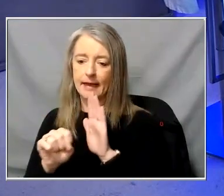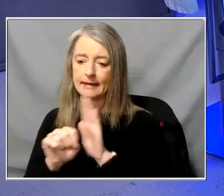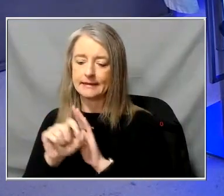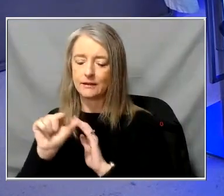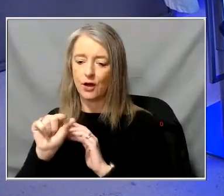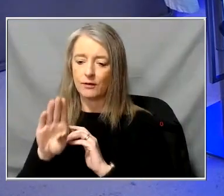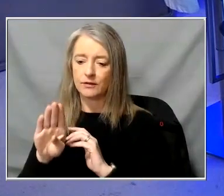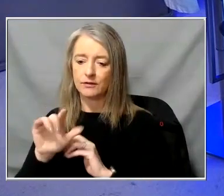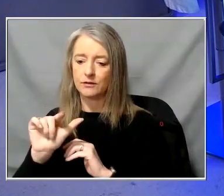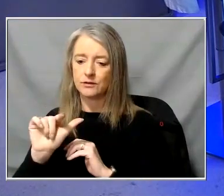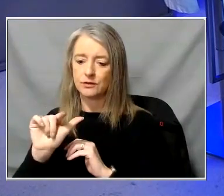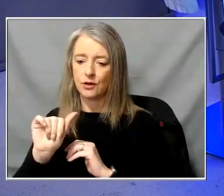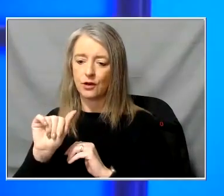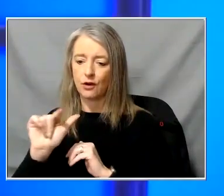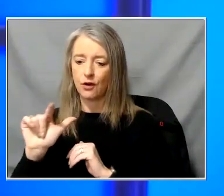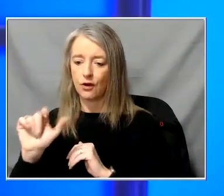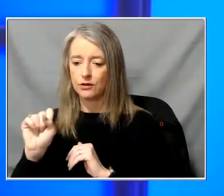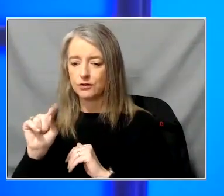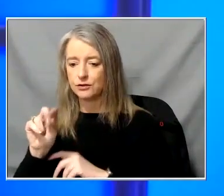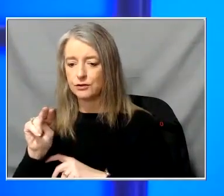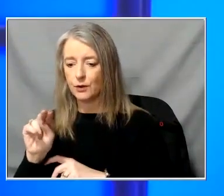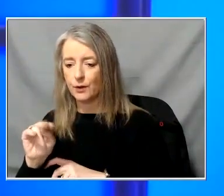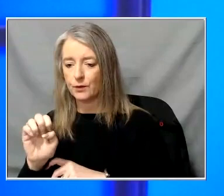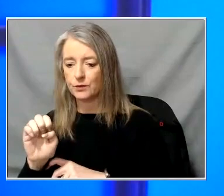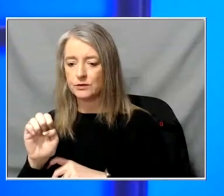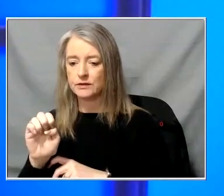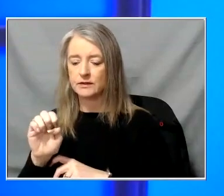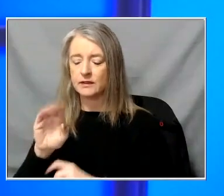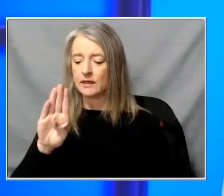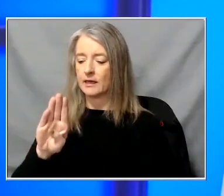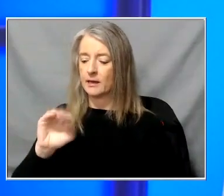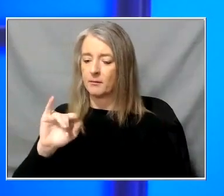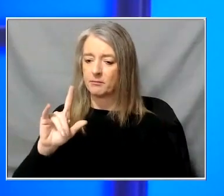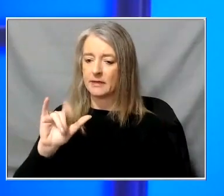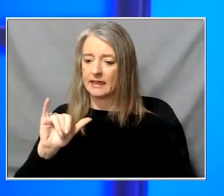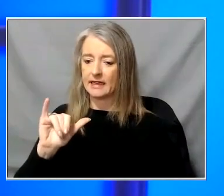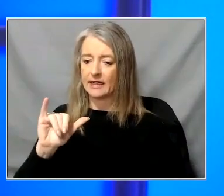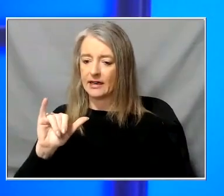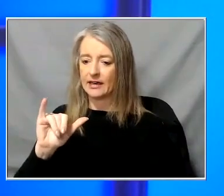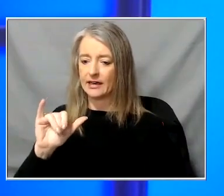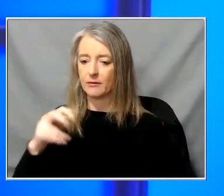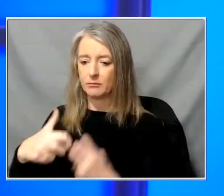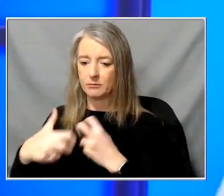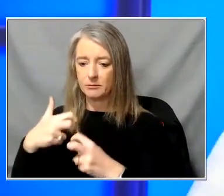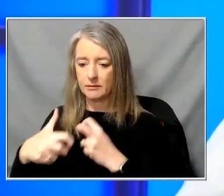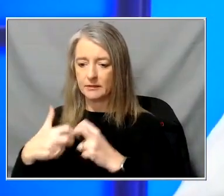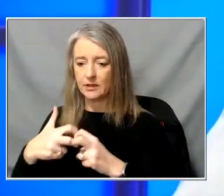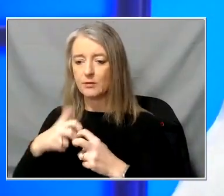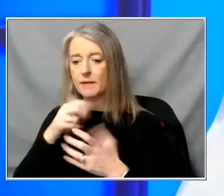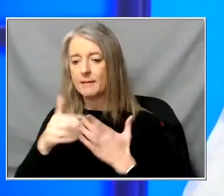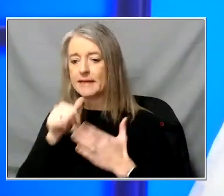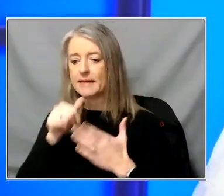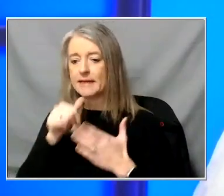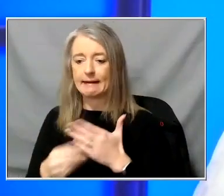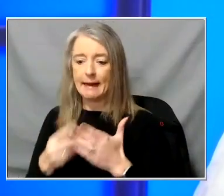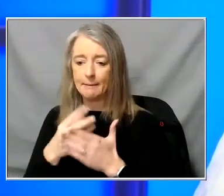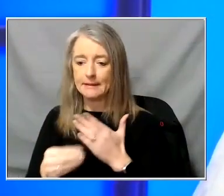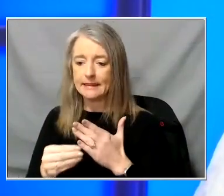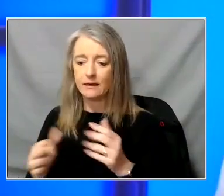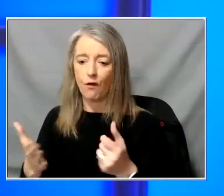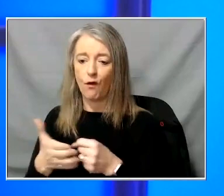those risk factors. Females. Okay, that's me. People who are around 40, age 40.